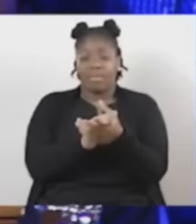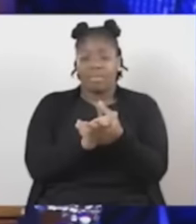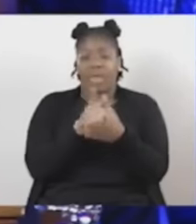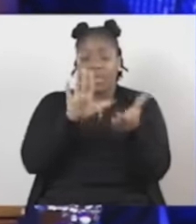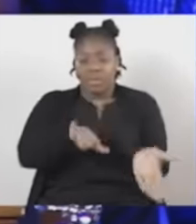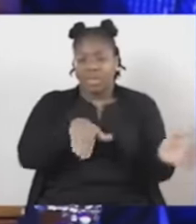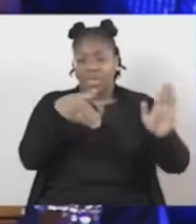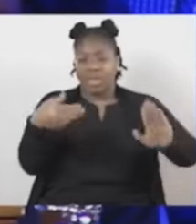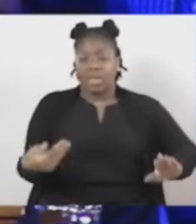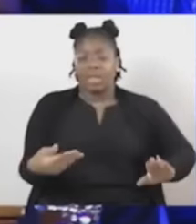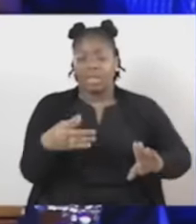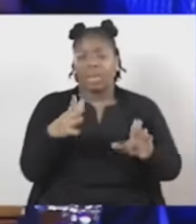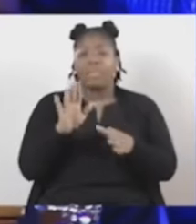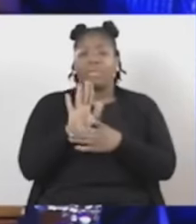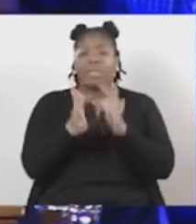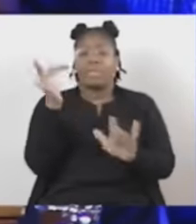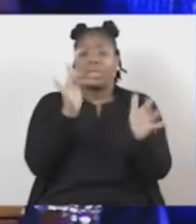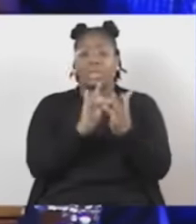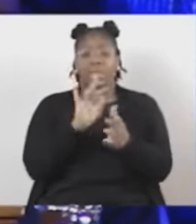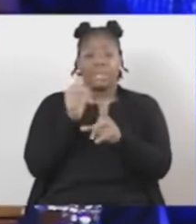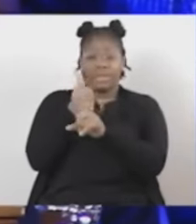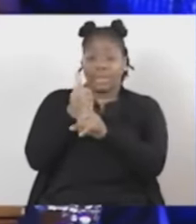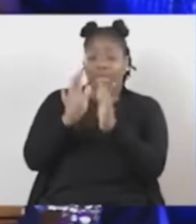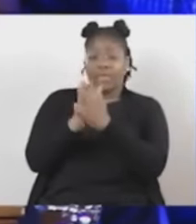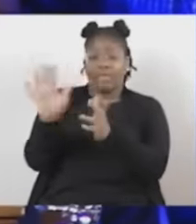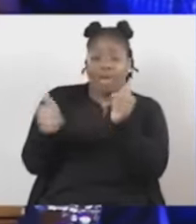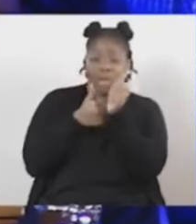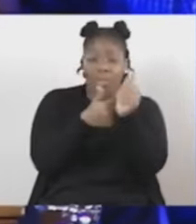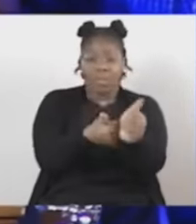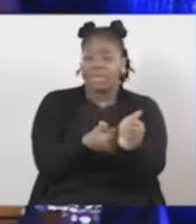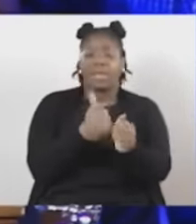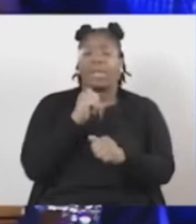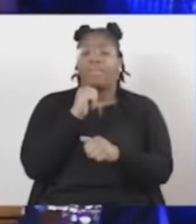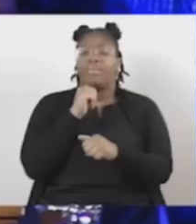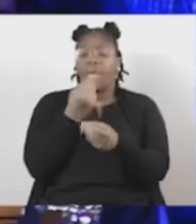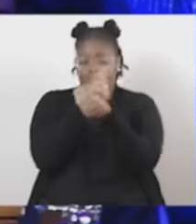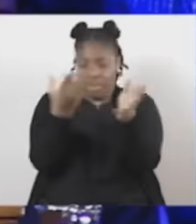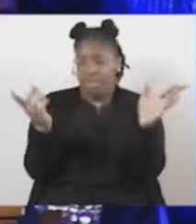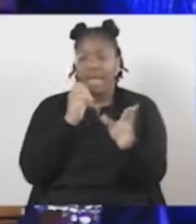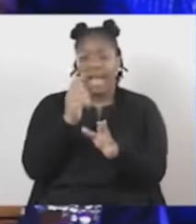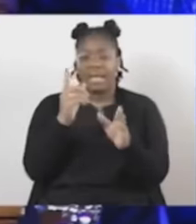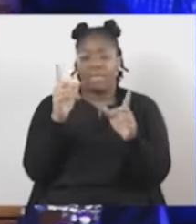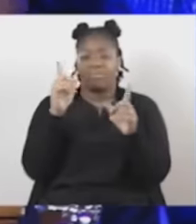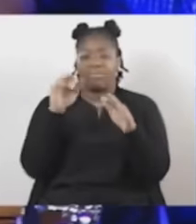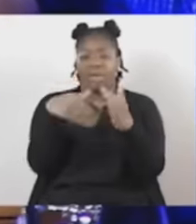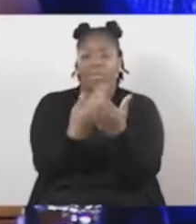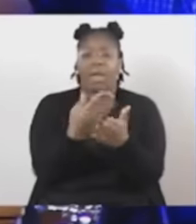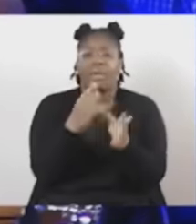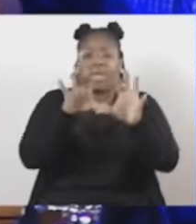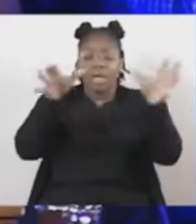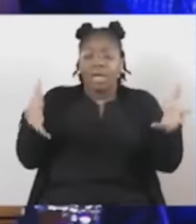heard Jesus intently when he said, I did not come to destroy the law, but I've come to fulfill it.